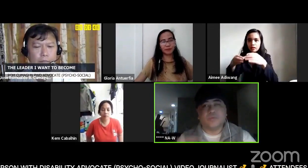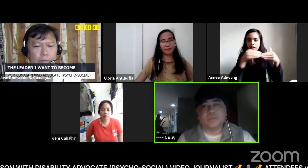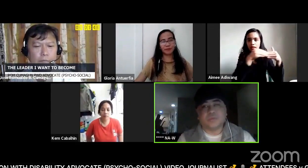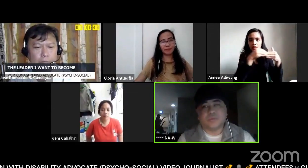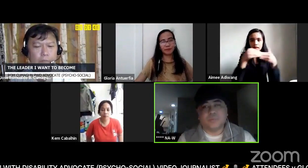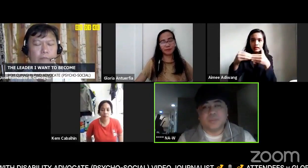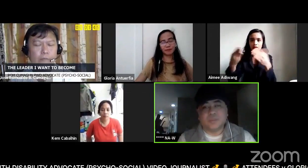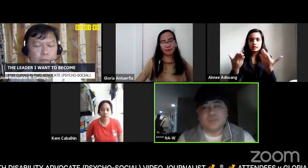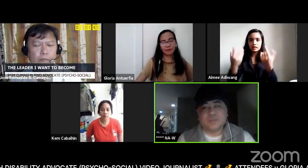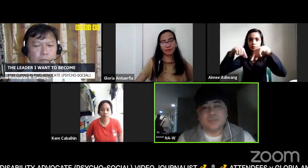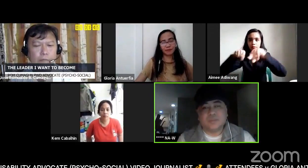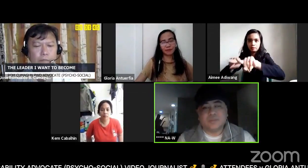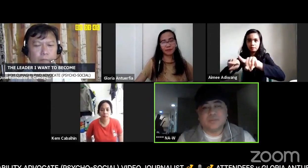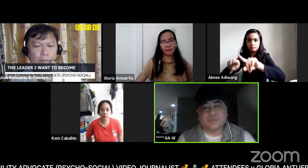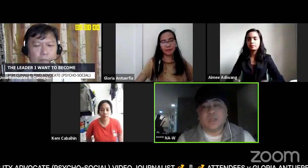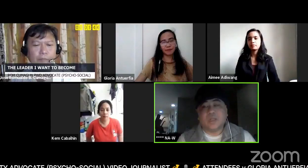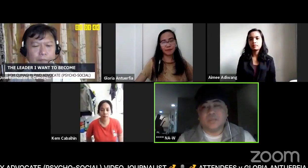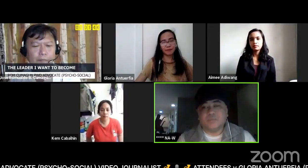to where they want to be.